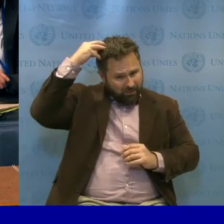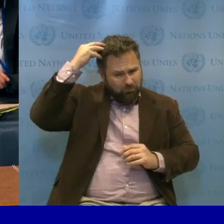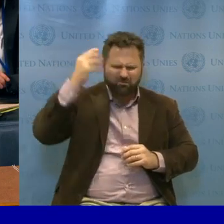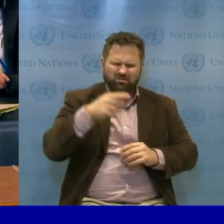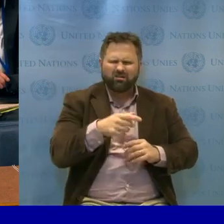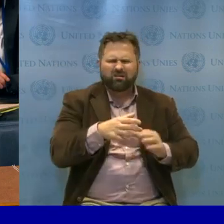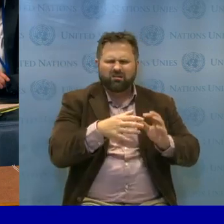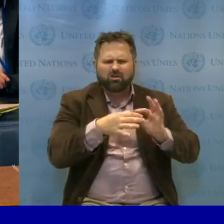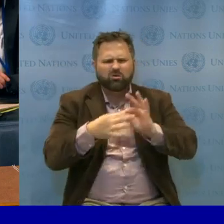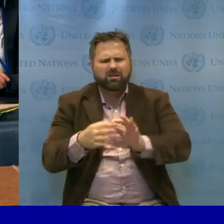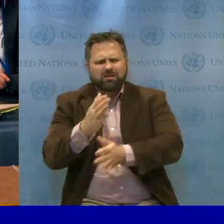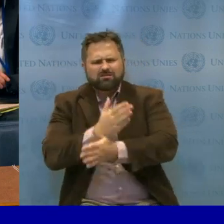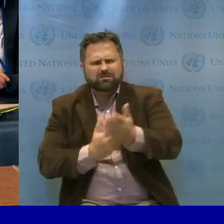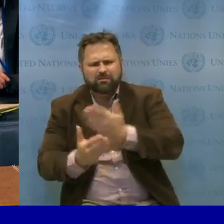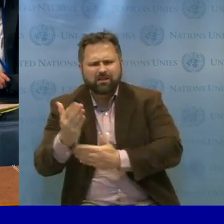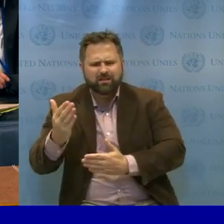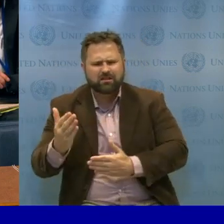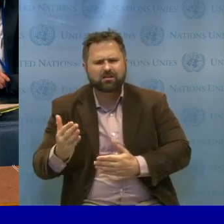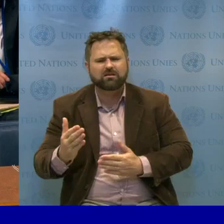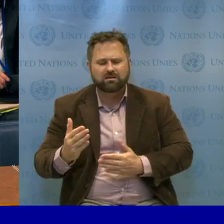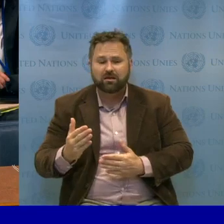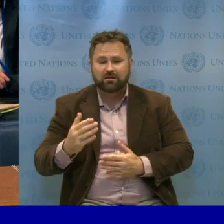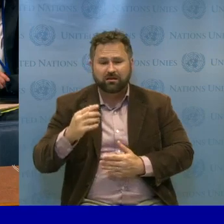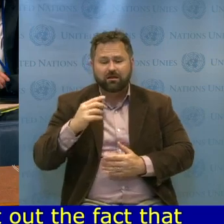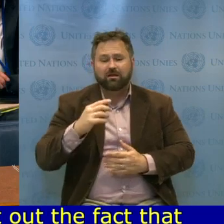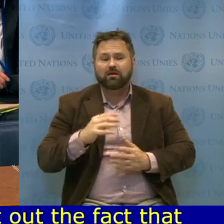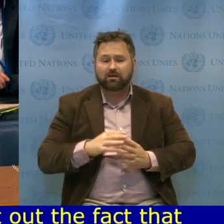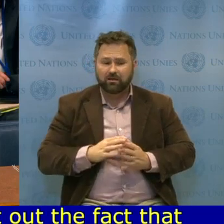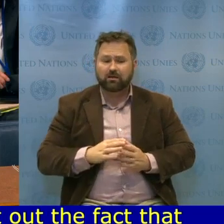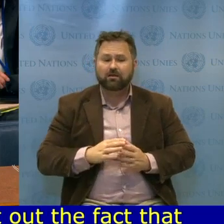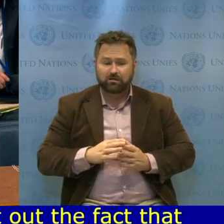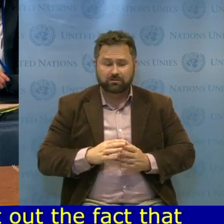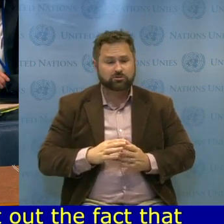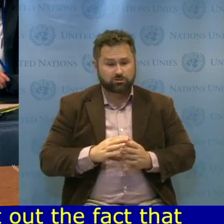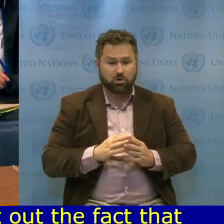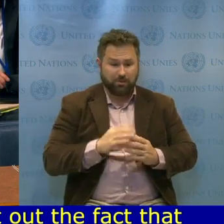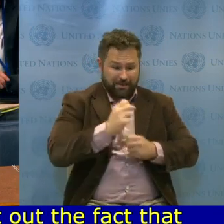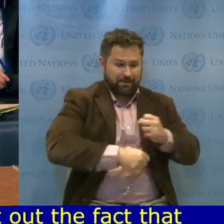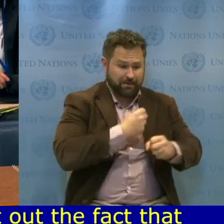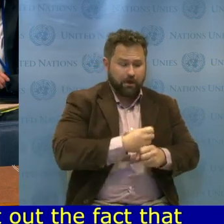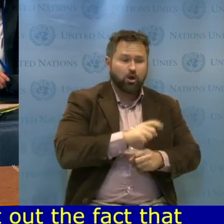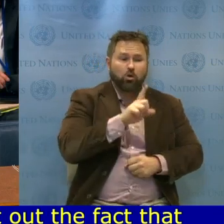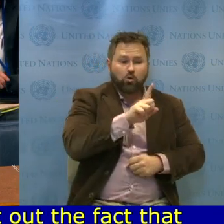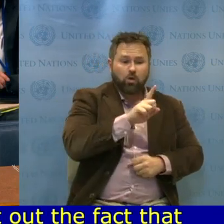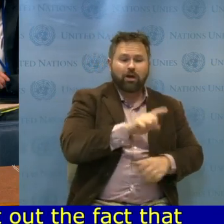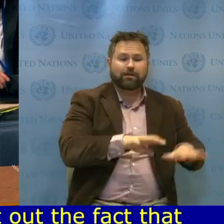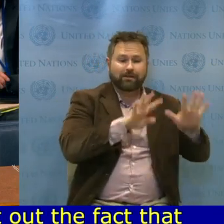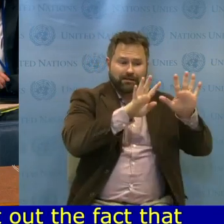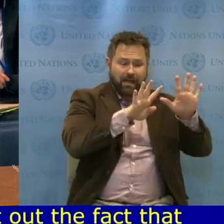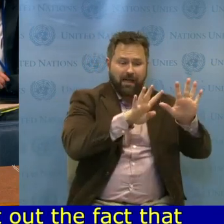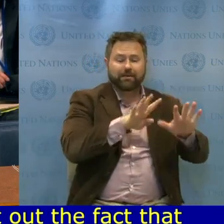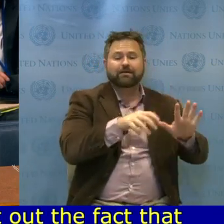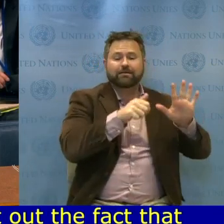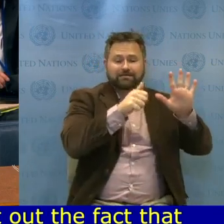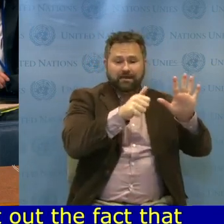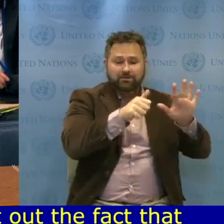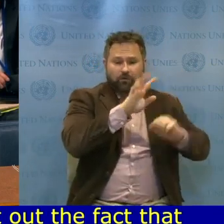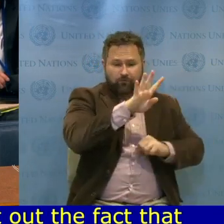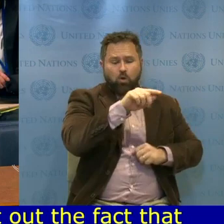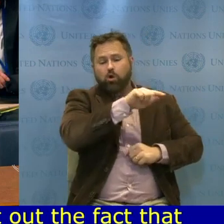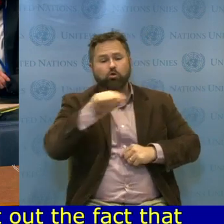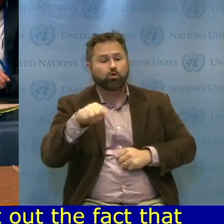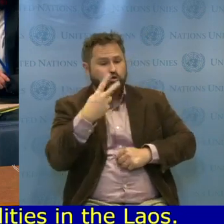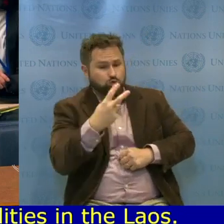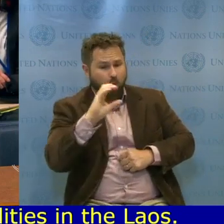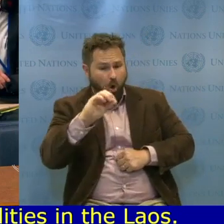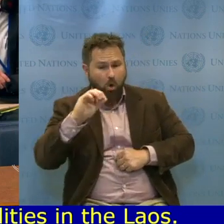1964 to 2008, more than 50,000 people have fallen victims to the UXOs, of whom around